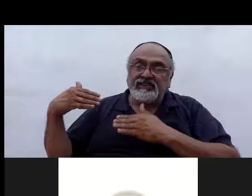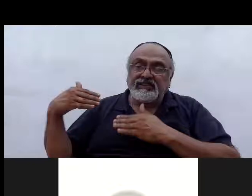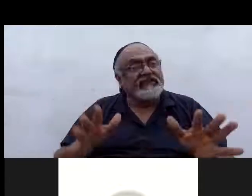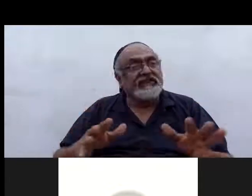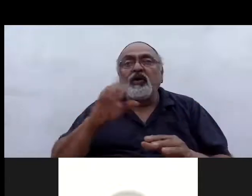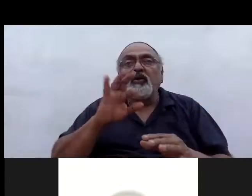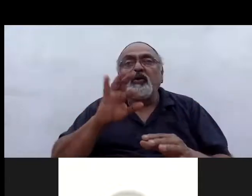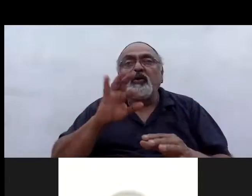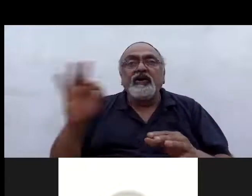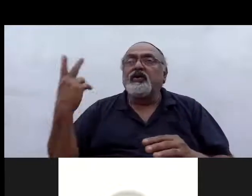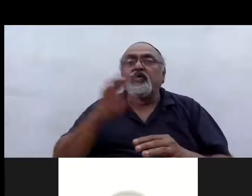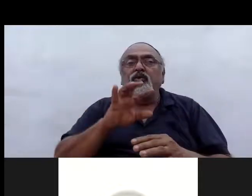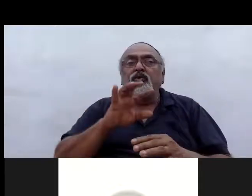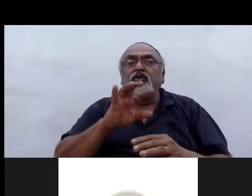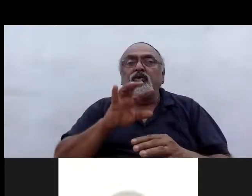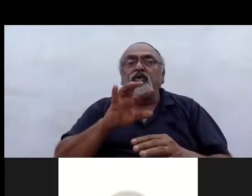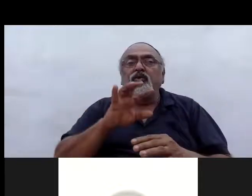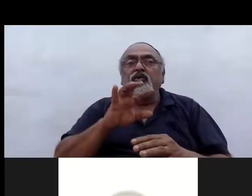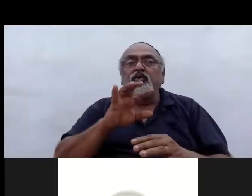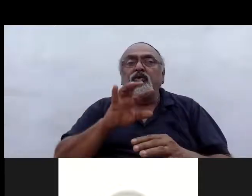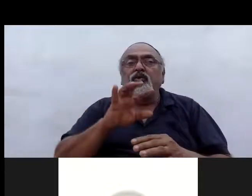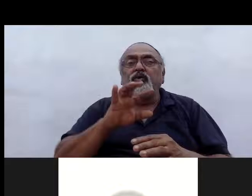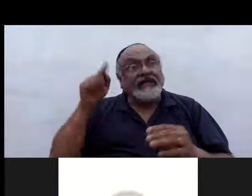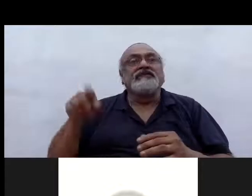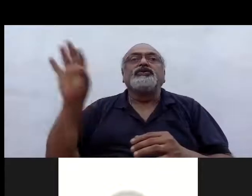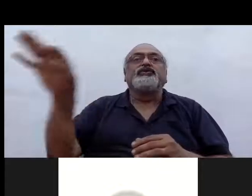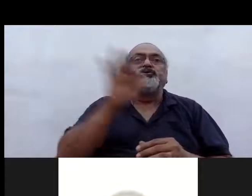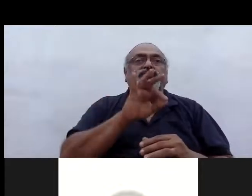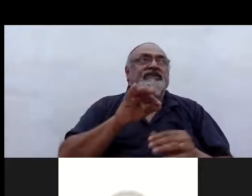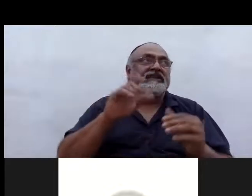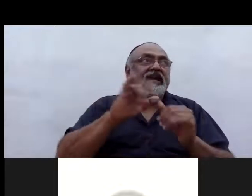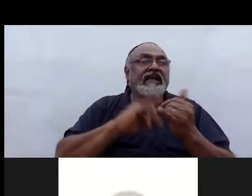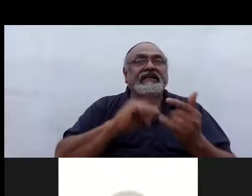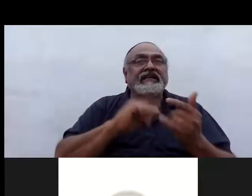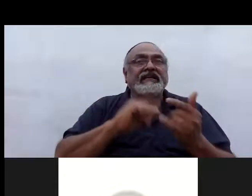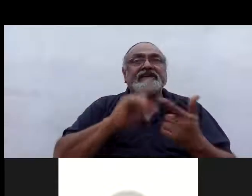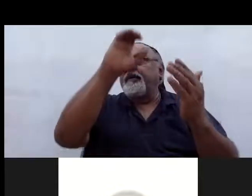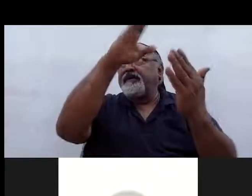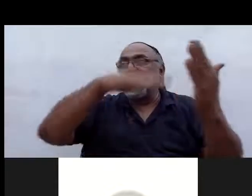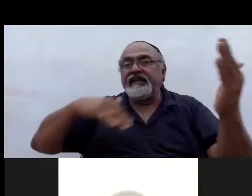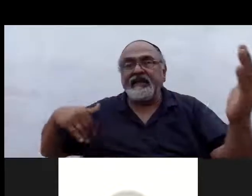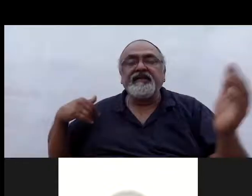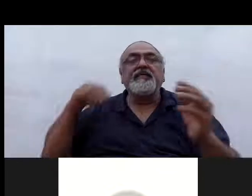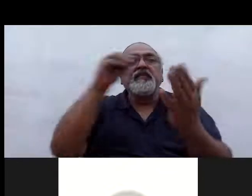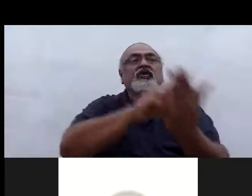or two back. So in that case, you can choose that judgment and go ahead. Let's say